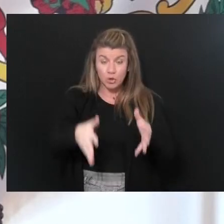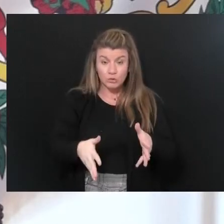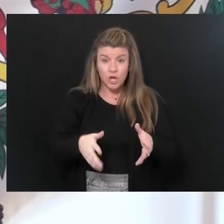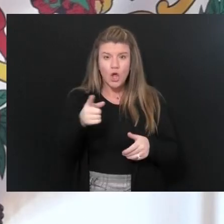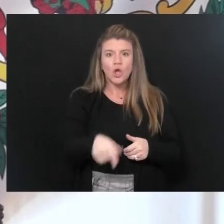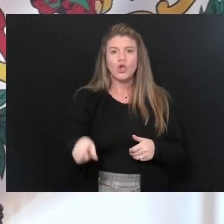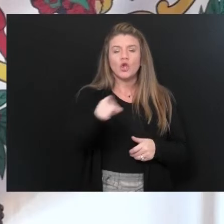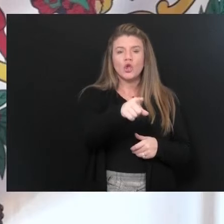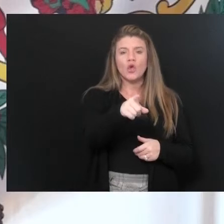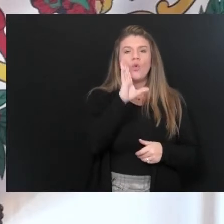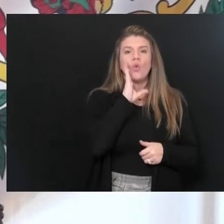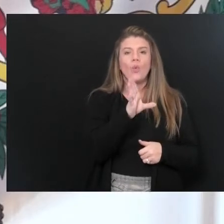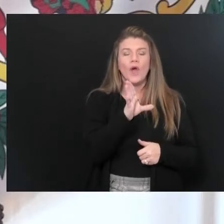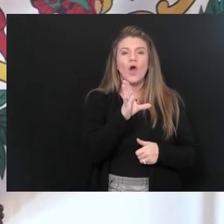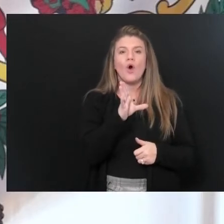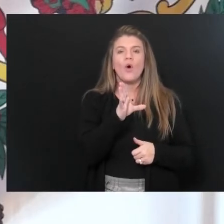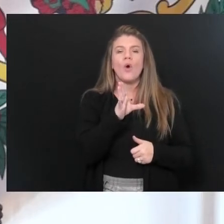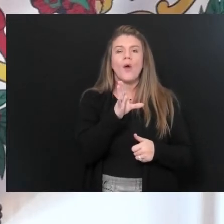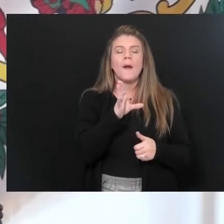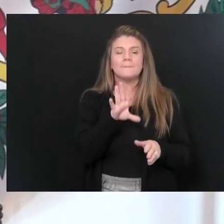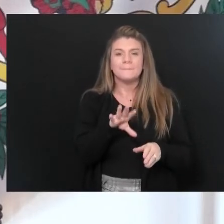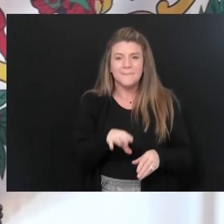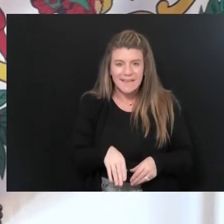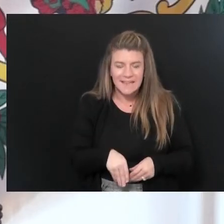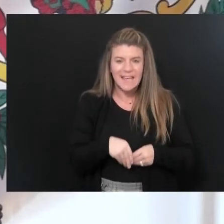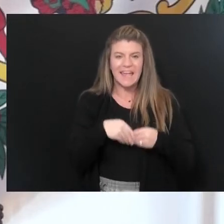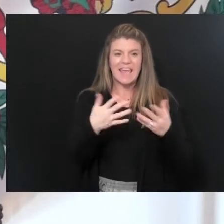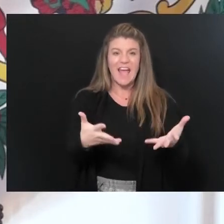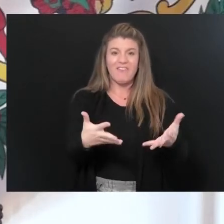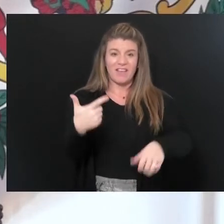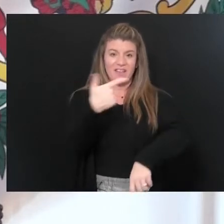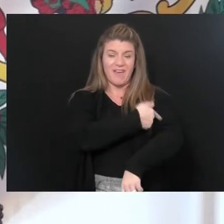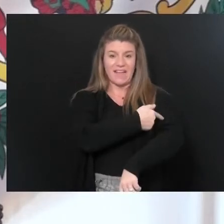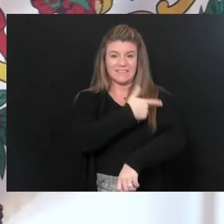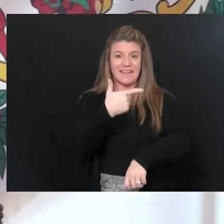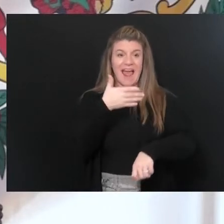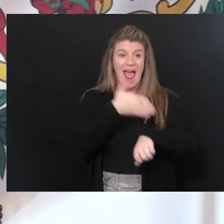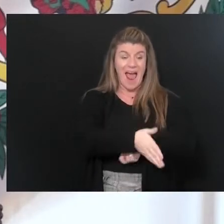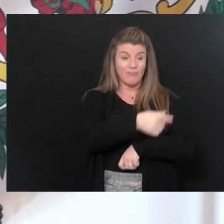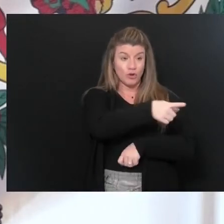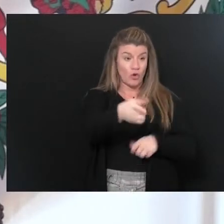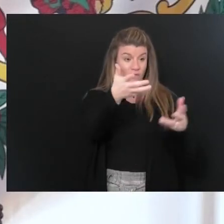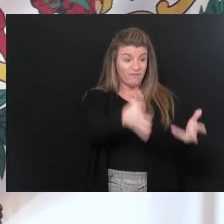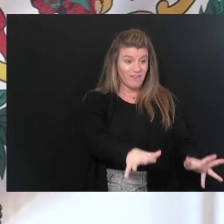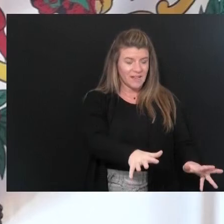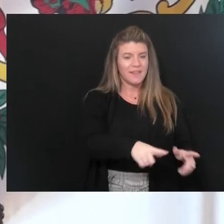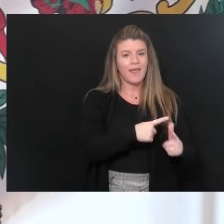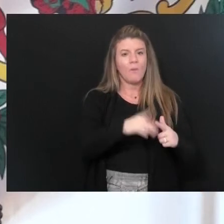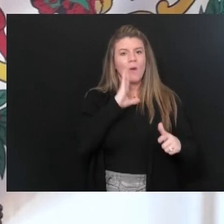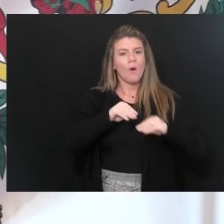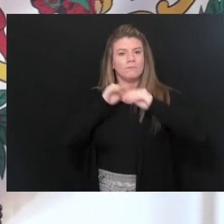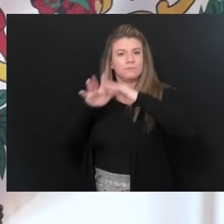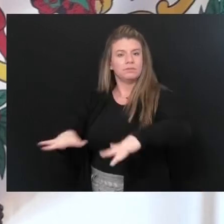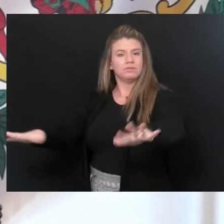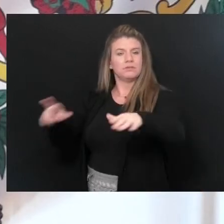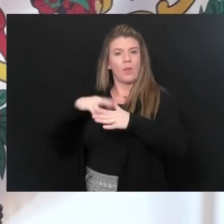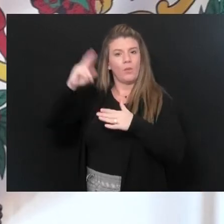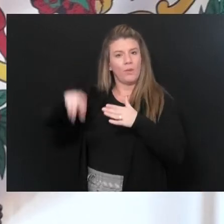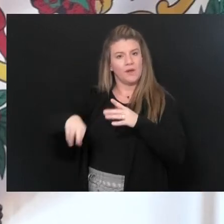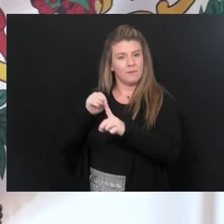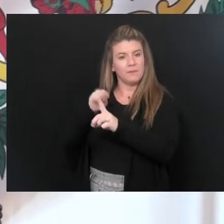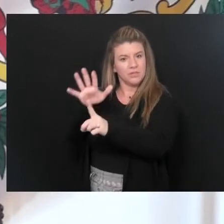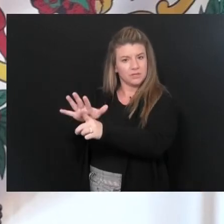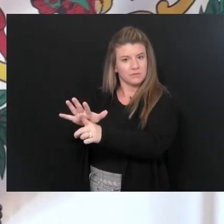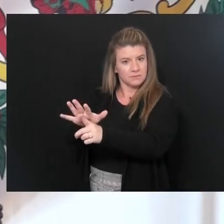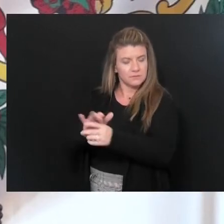will be giving the vaccines to the rest of the population as well, or who will be giving the vaccines to the rest